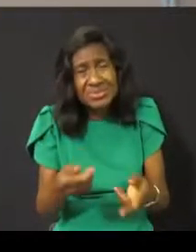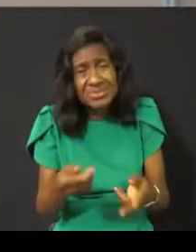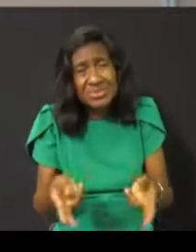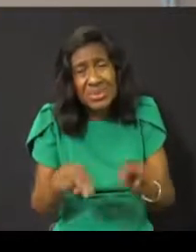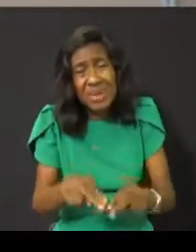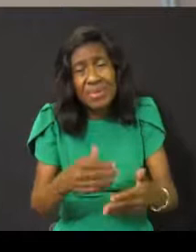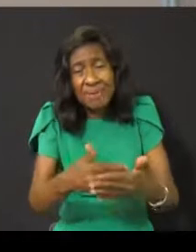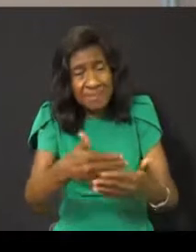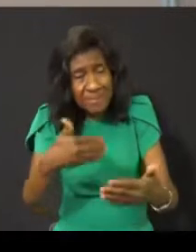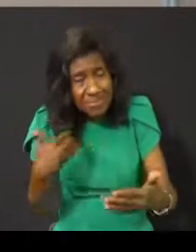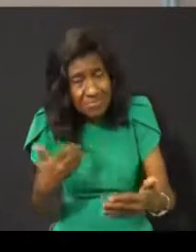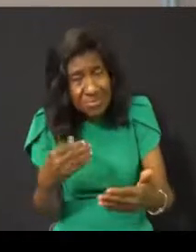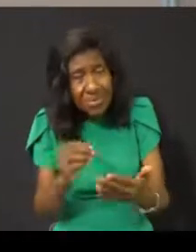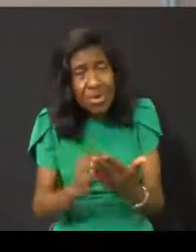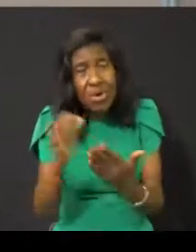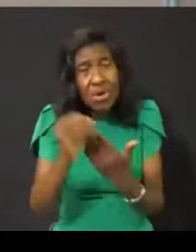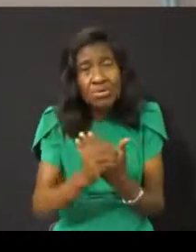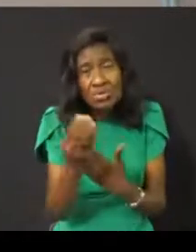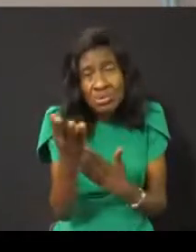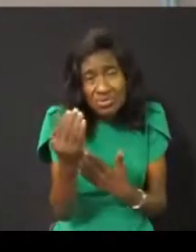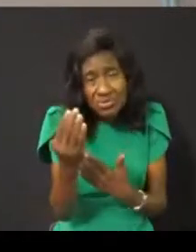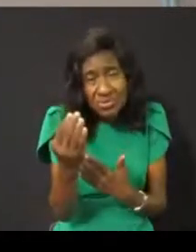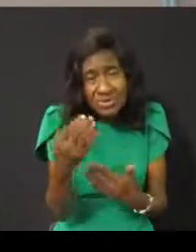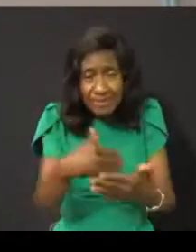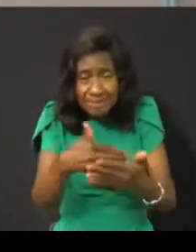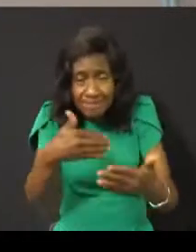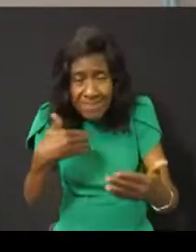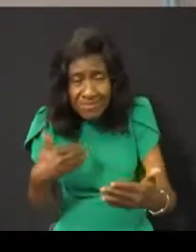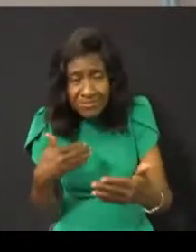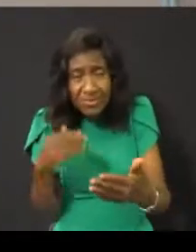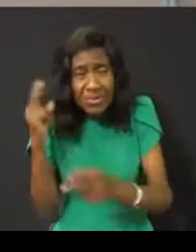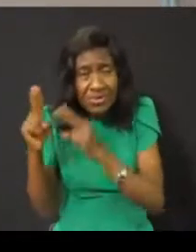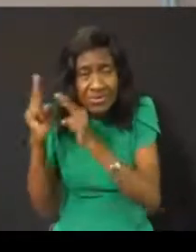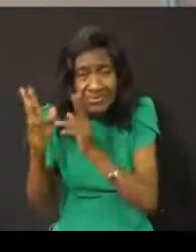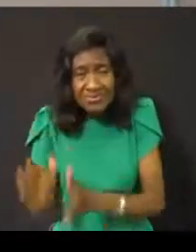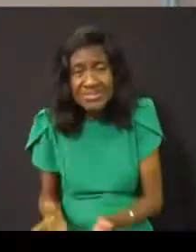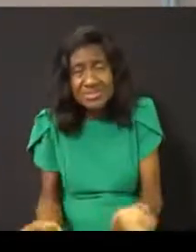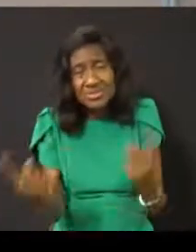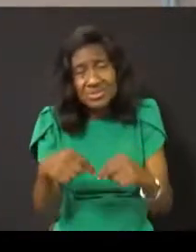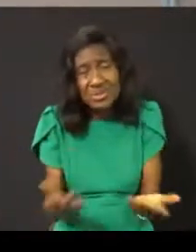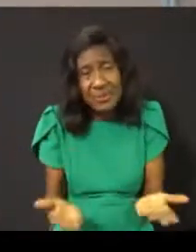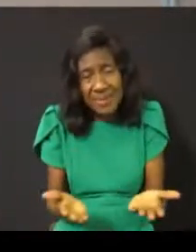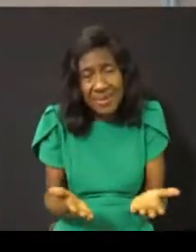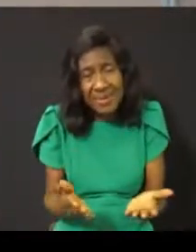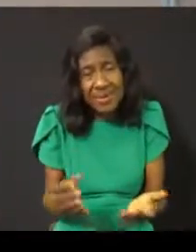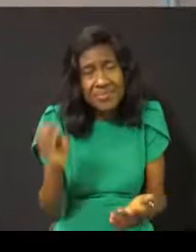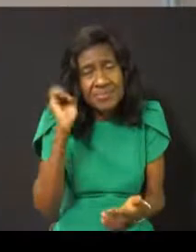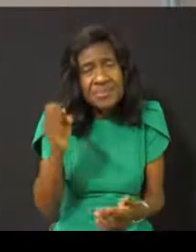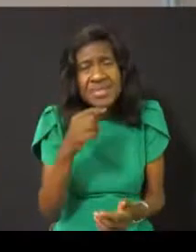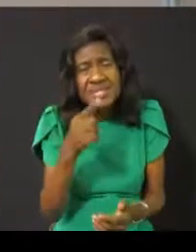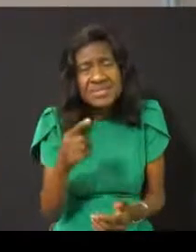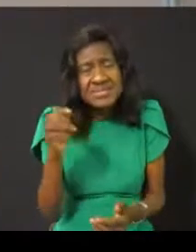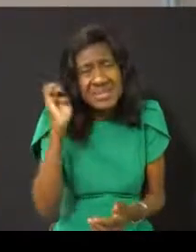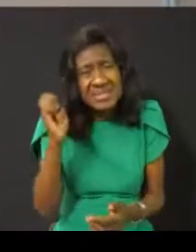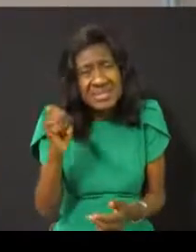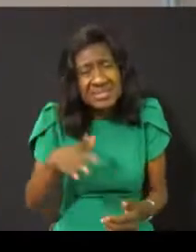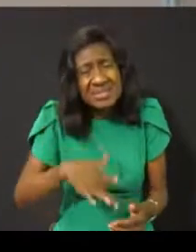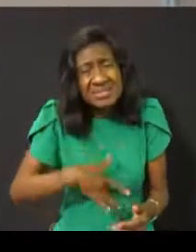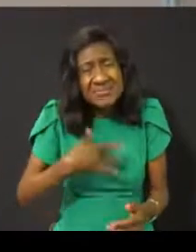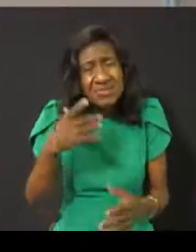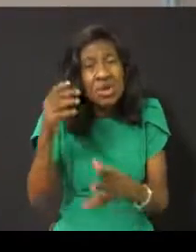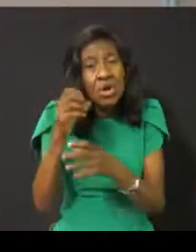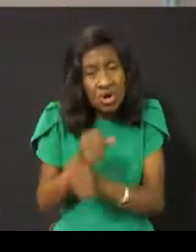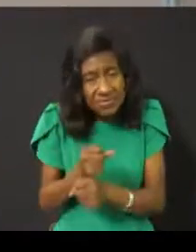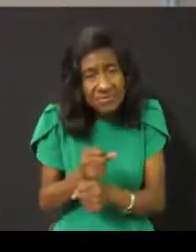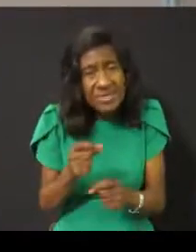while tourists were already here. I feel confident as Minister of Tourism, and my responsibility is to try to get passengers here so